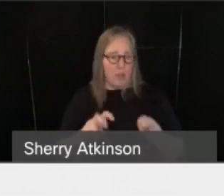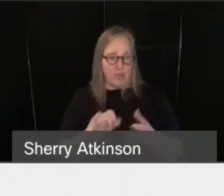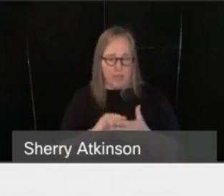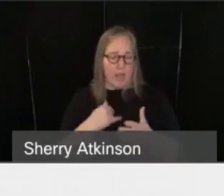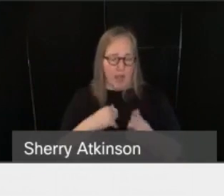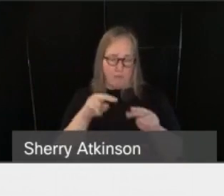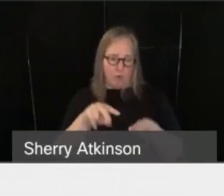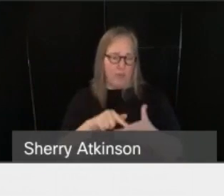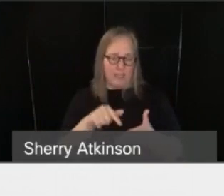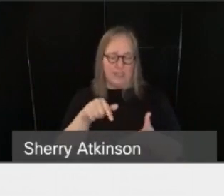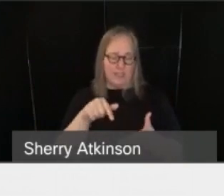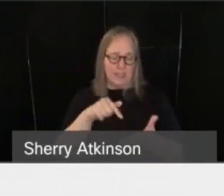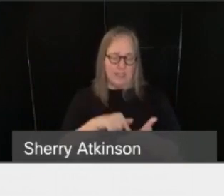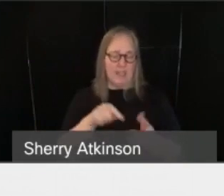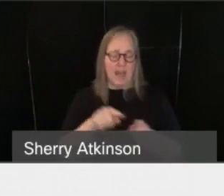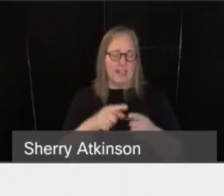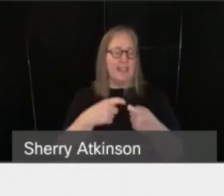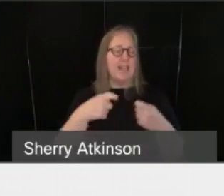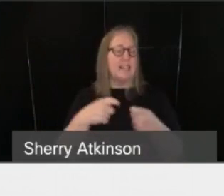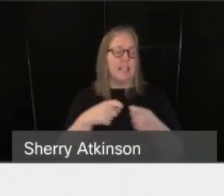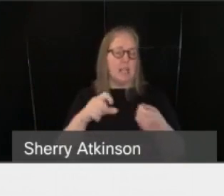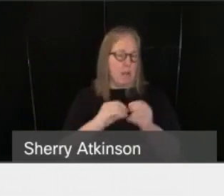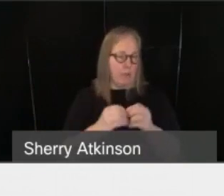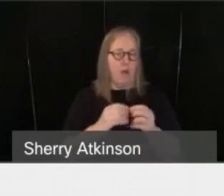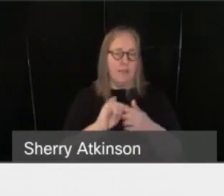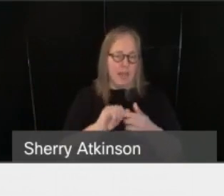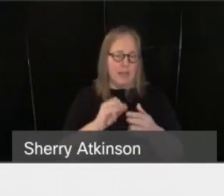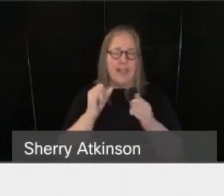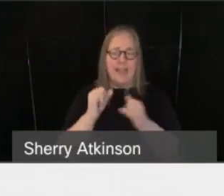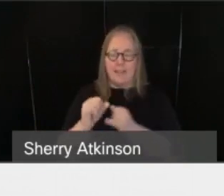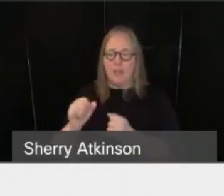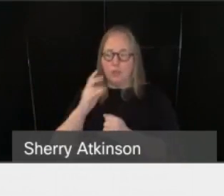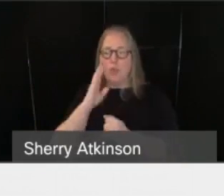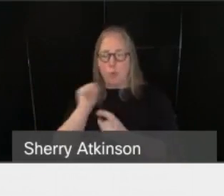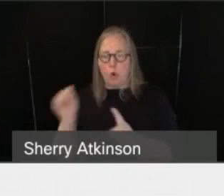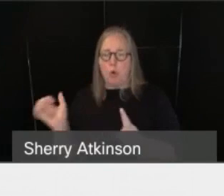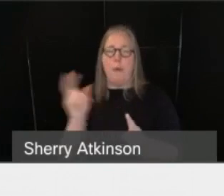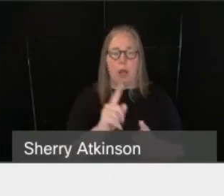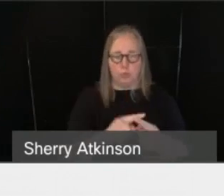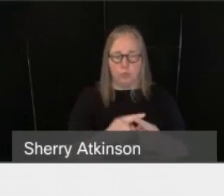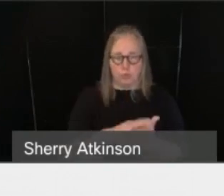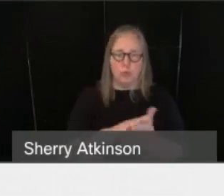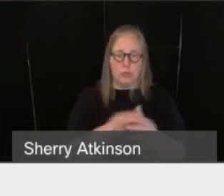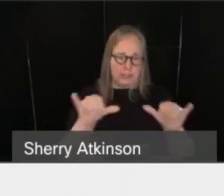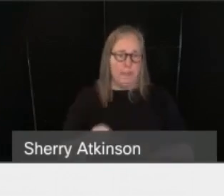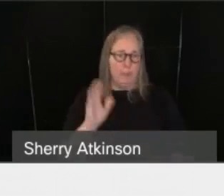number that individuals will bounce back and return to the school system.